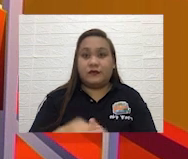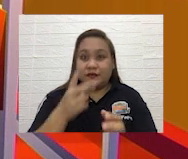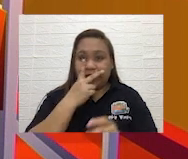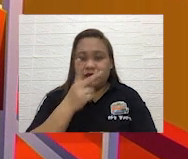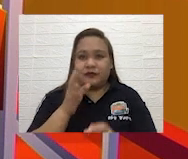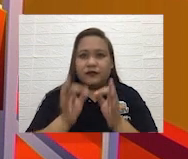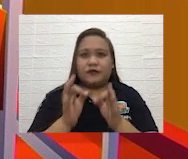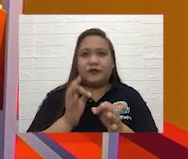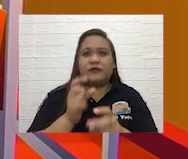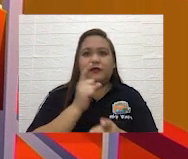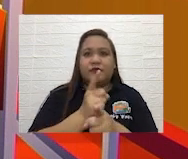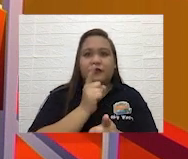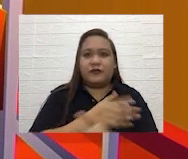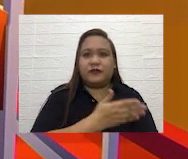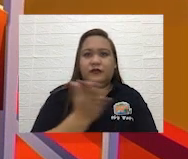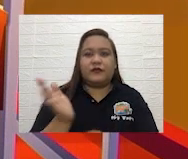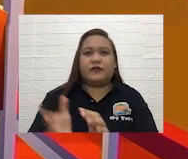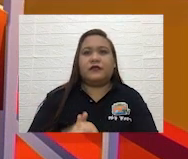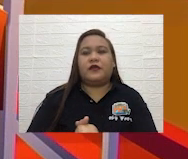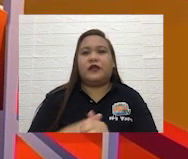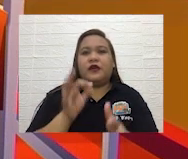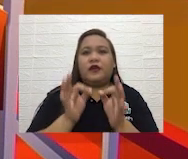Let us see if you got them right.